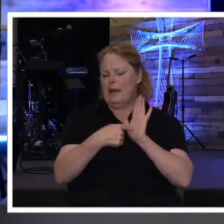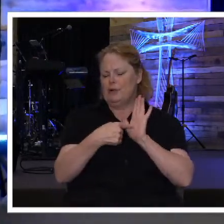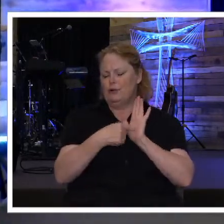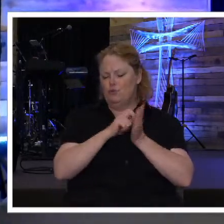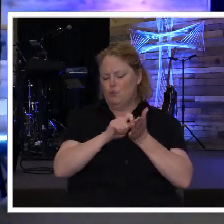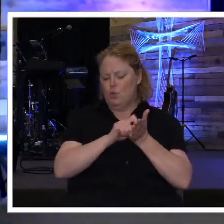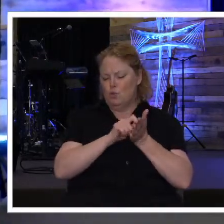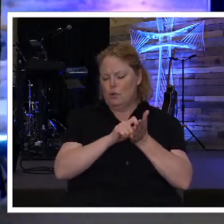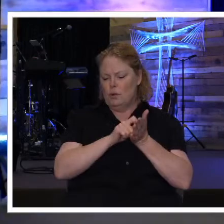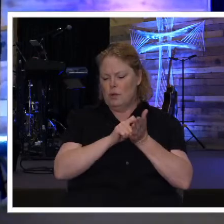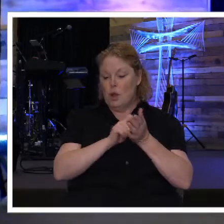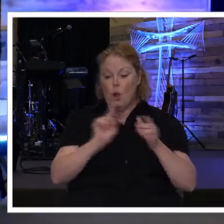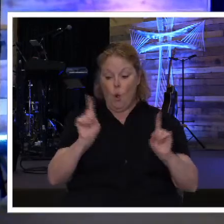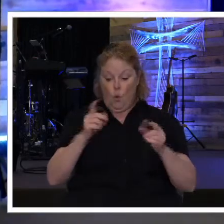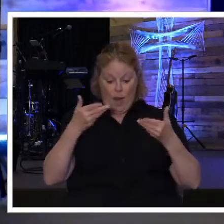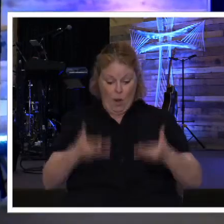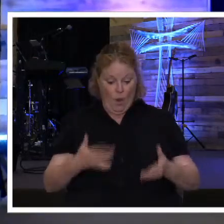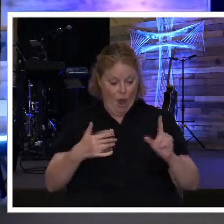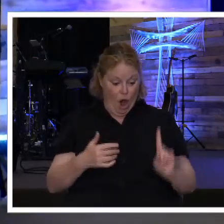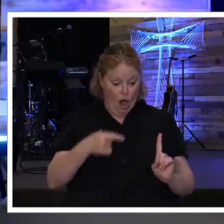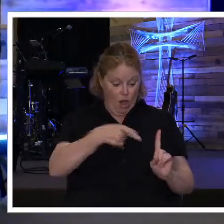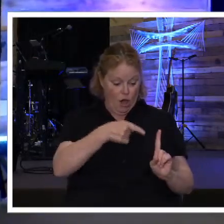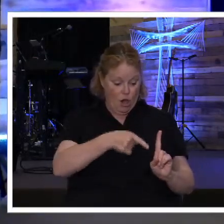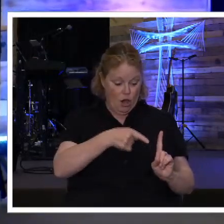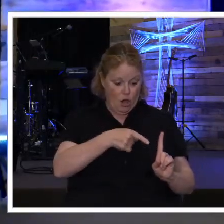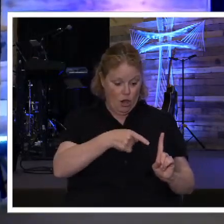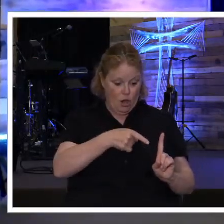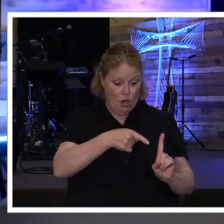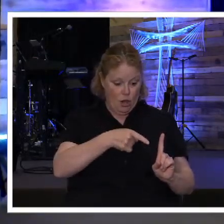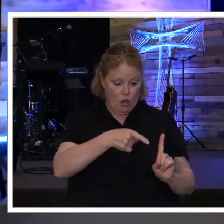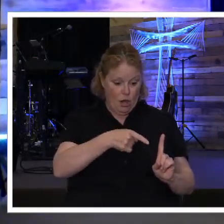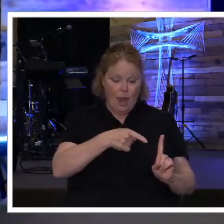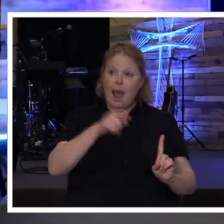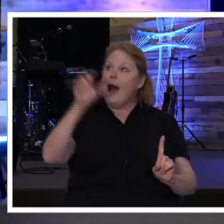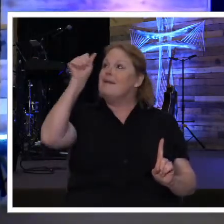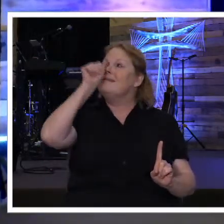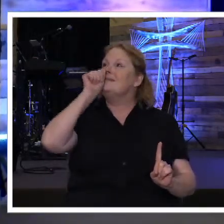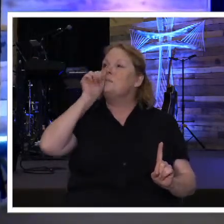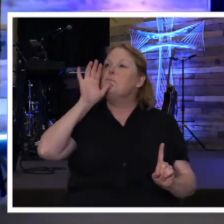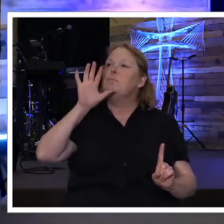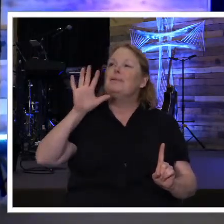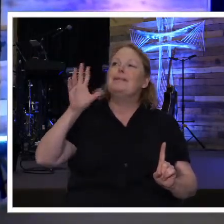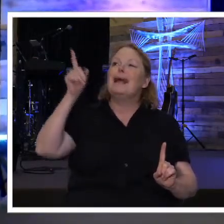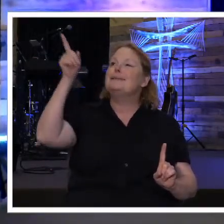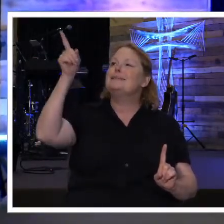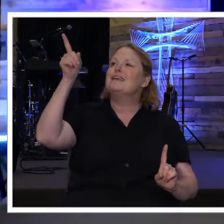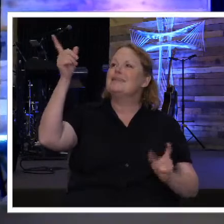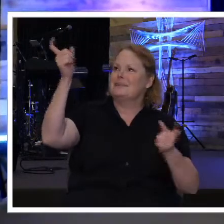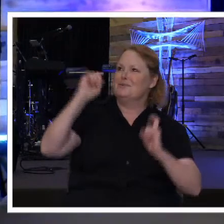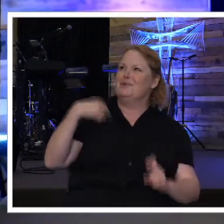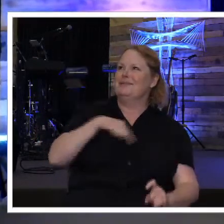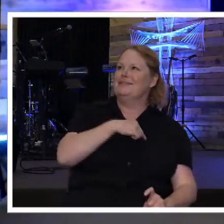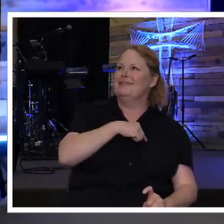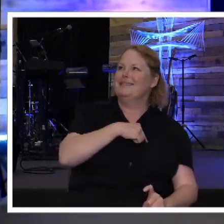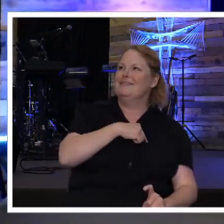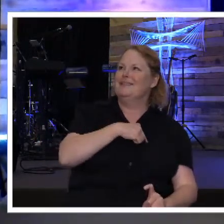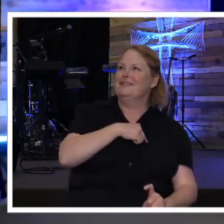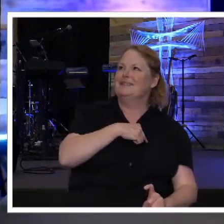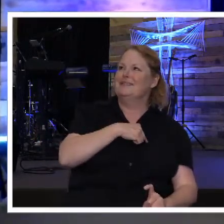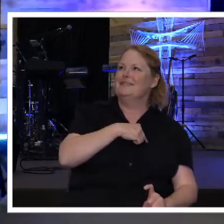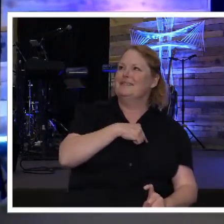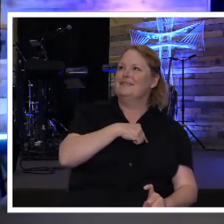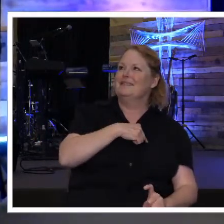difference between where we are and the unbelievable blessings God wants to lead us to is the